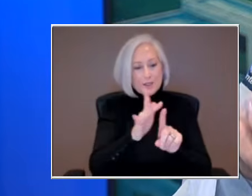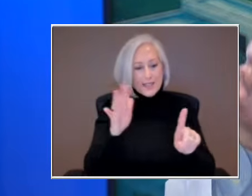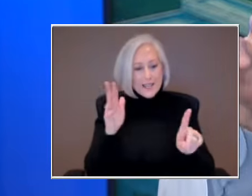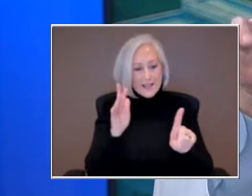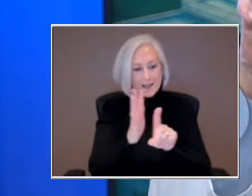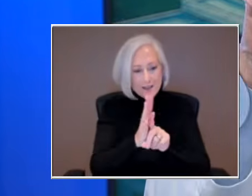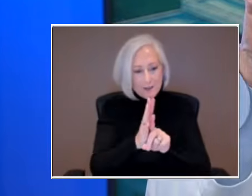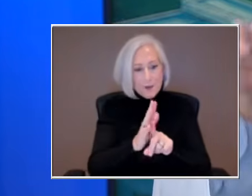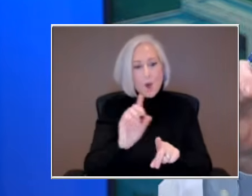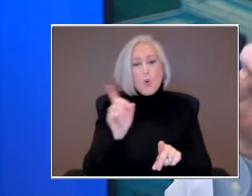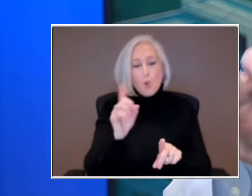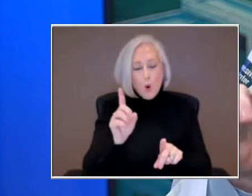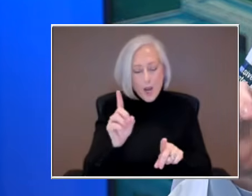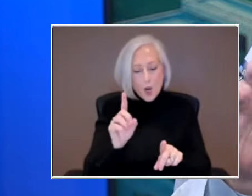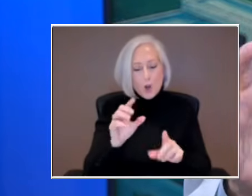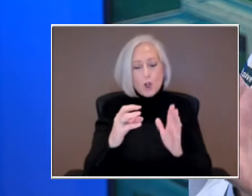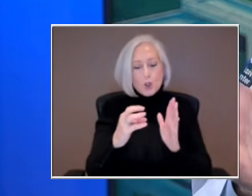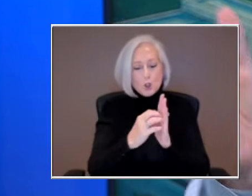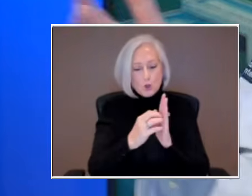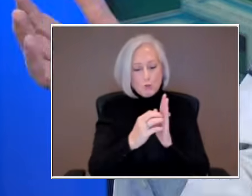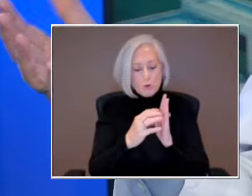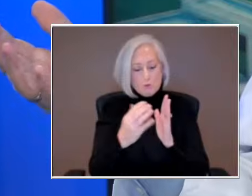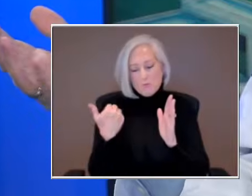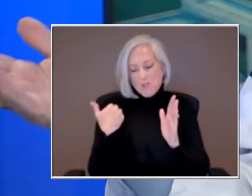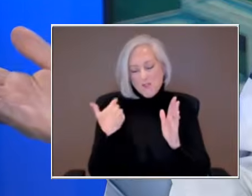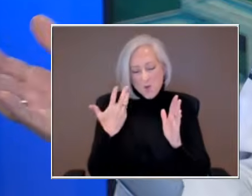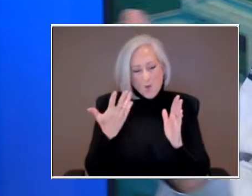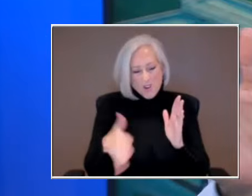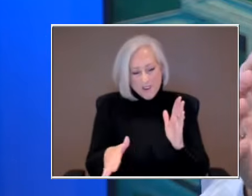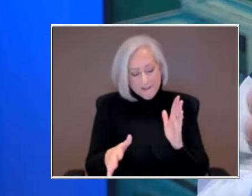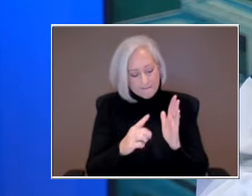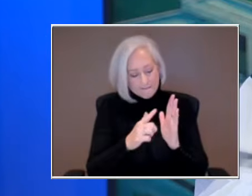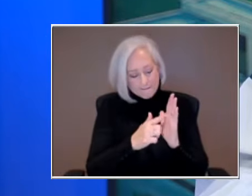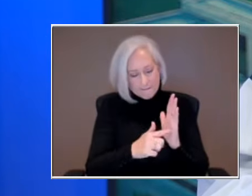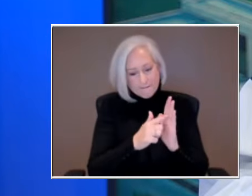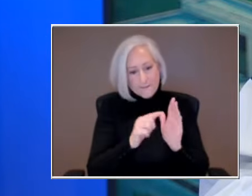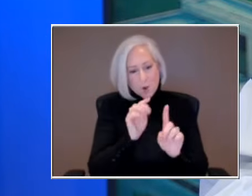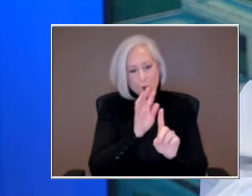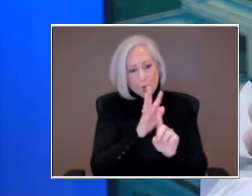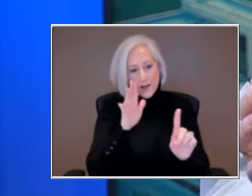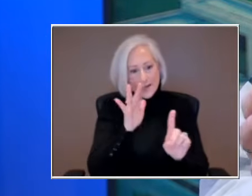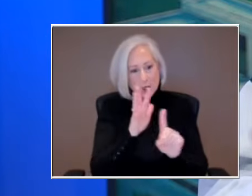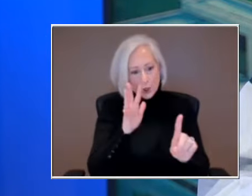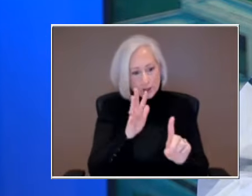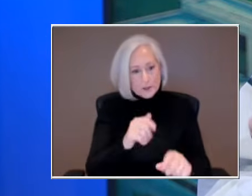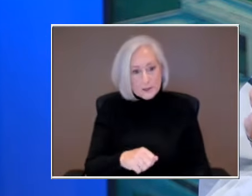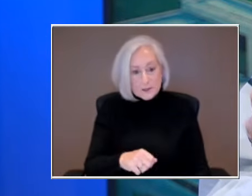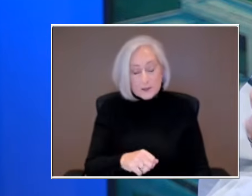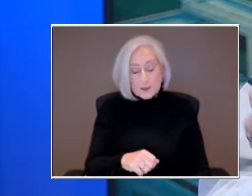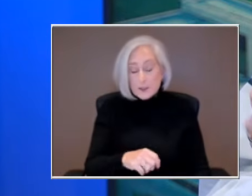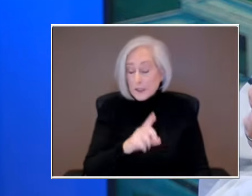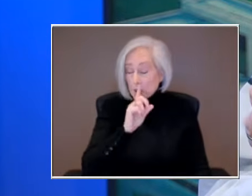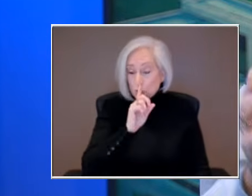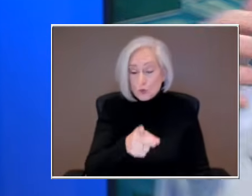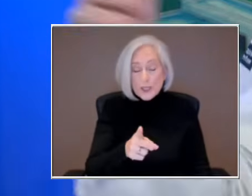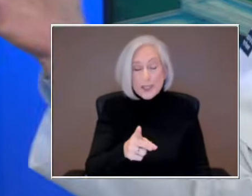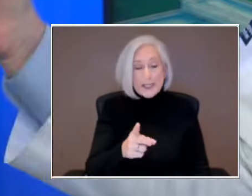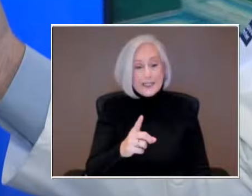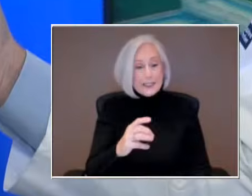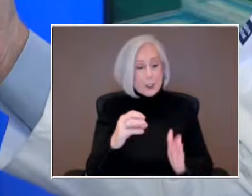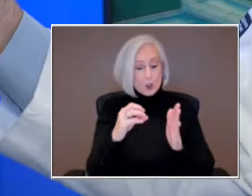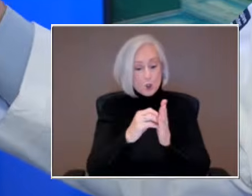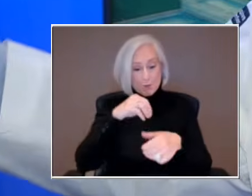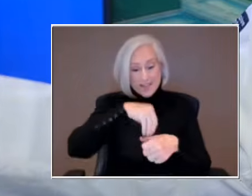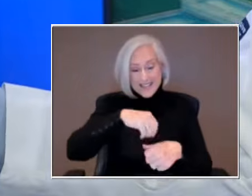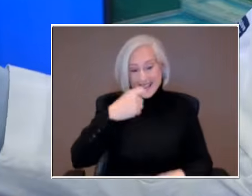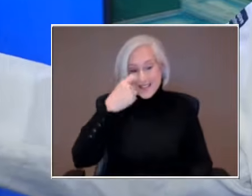tumor was to deal with that, because it's classic, right? He's got a tumor in the brain, and even the smallest bit of growth